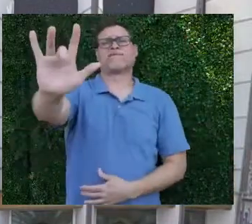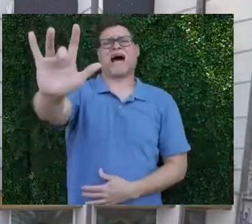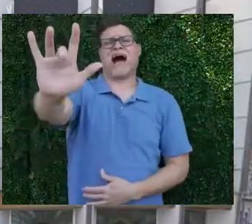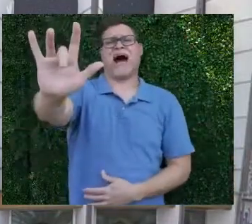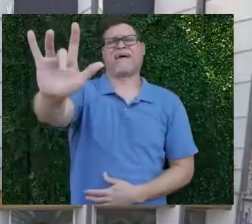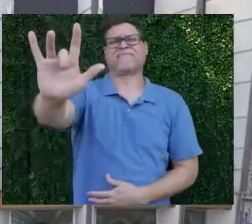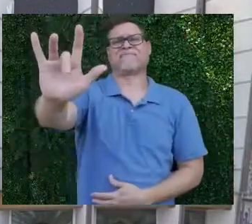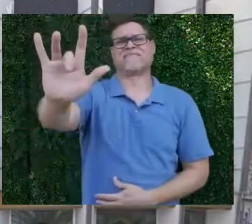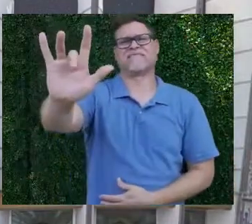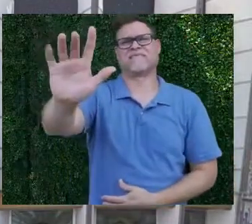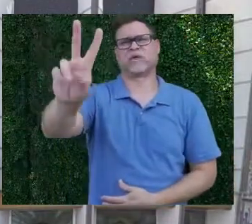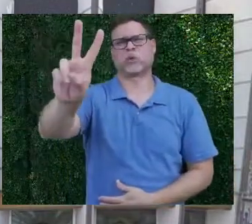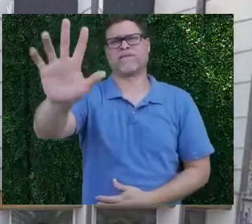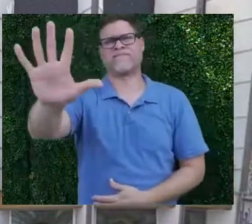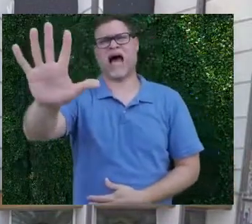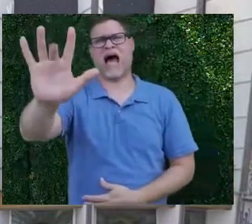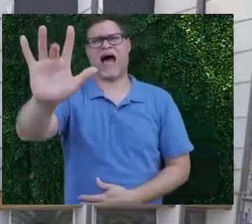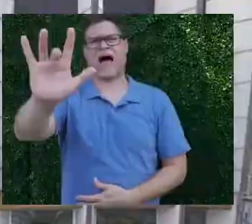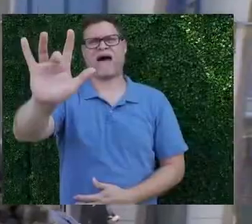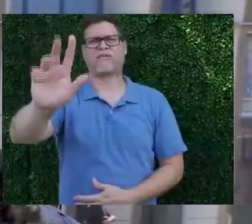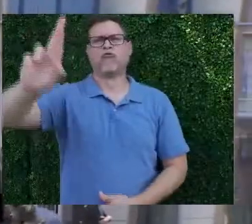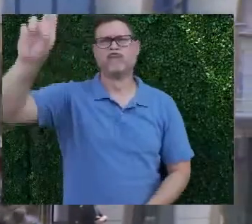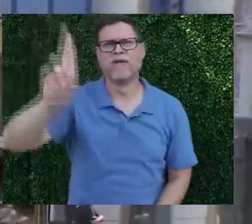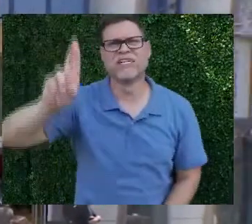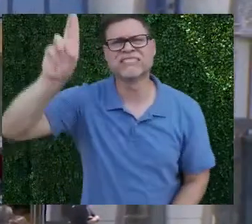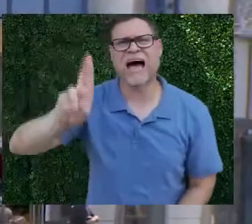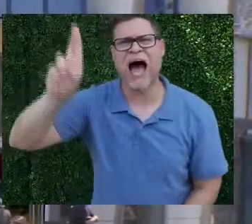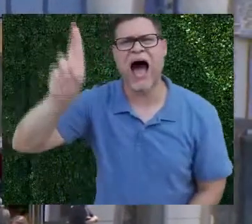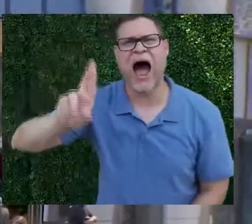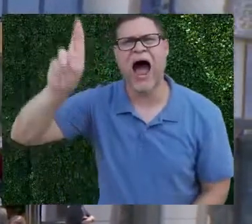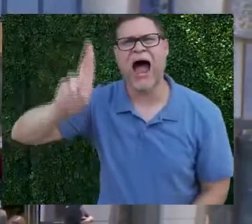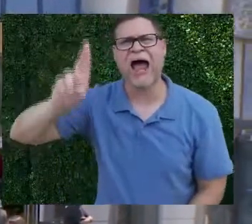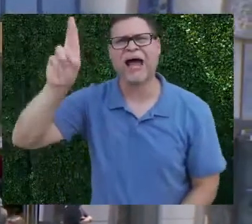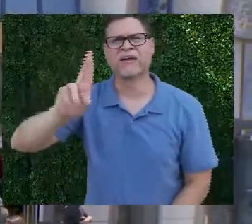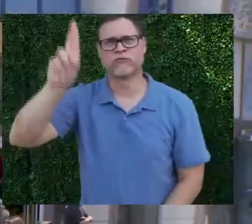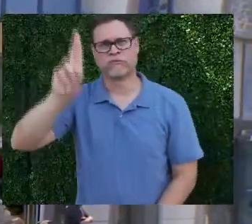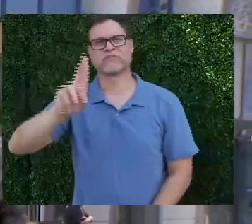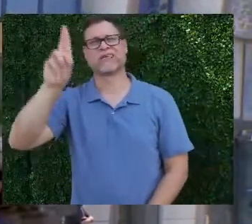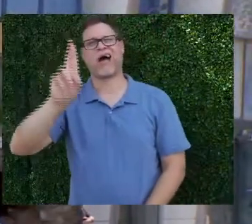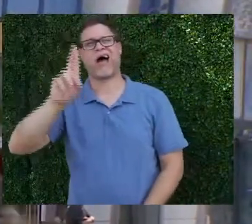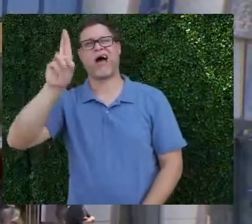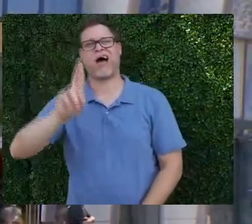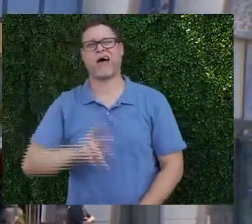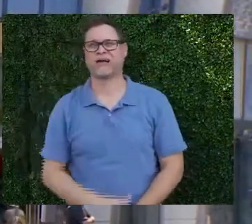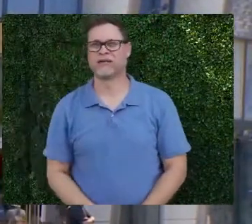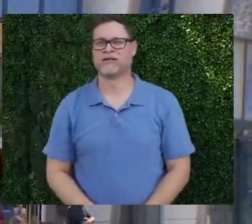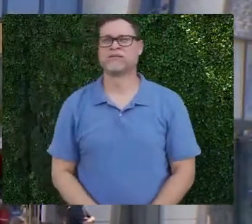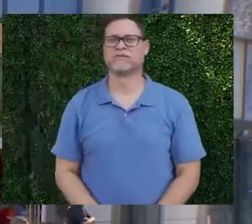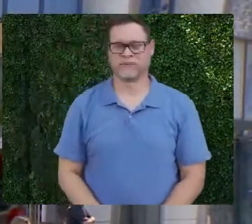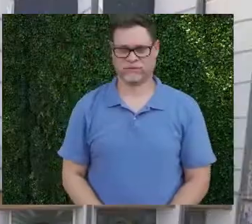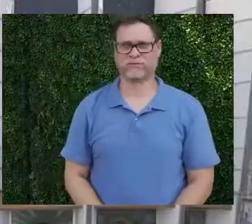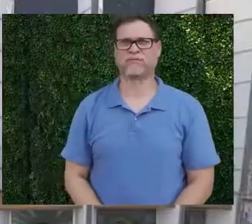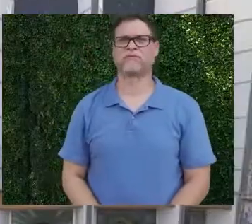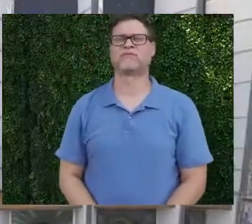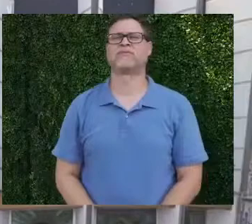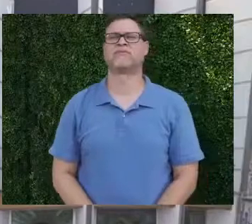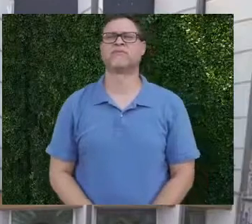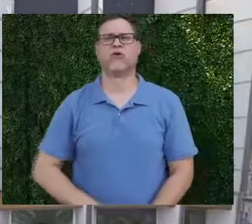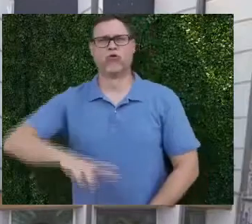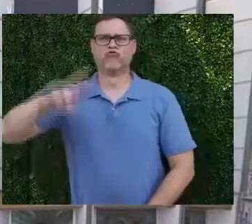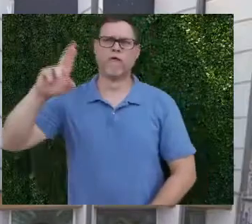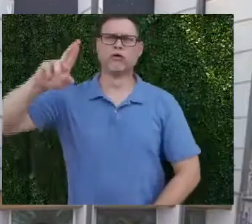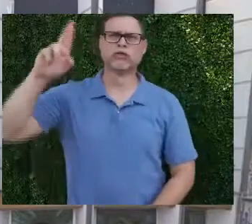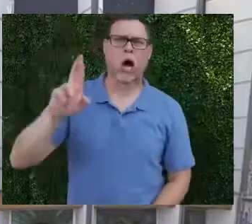25. 25. Riverside. From Riverside, California. Riverside. There are a few folks from Riverside right here. applauding.